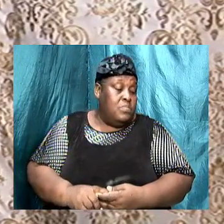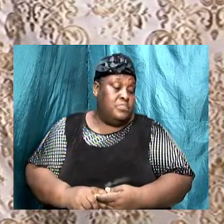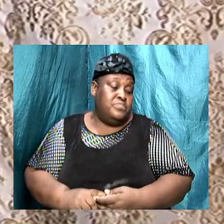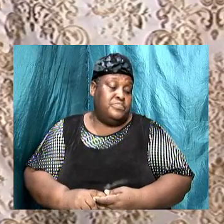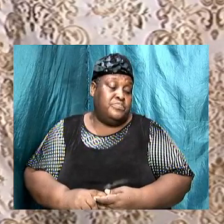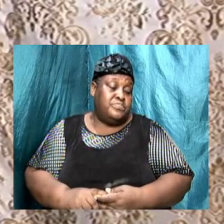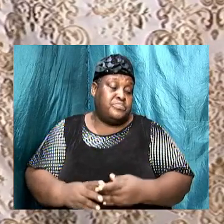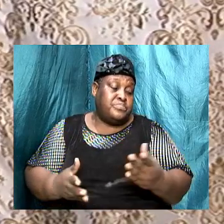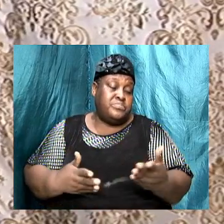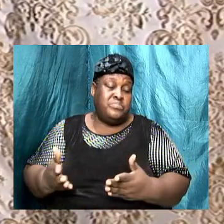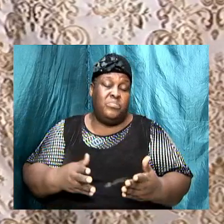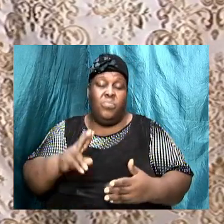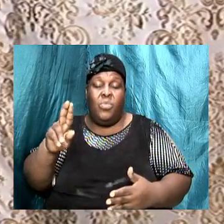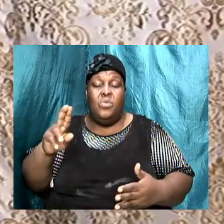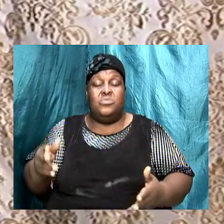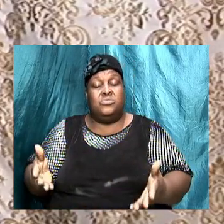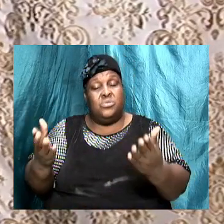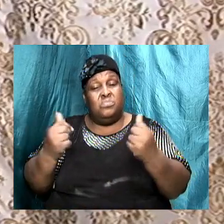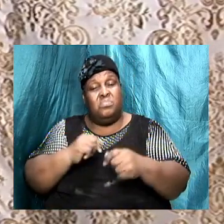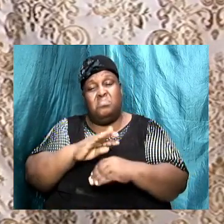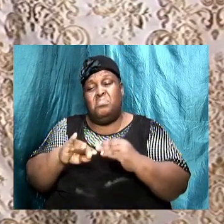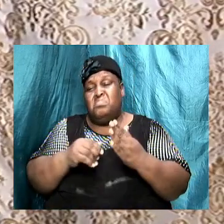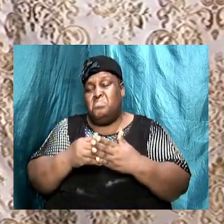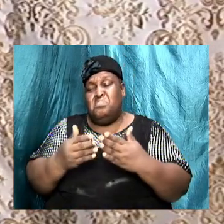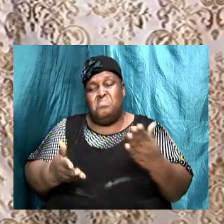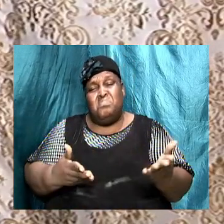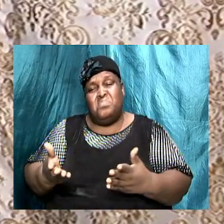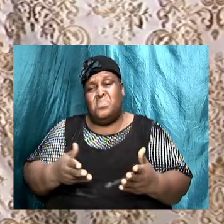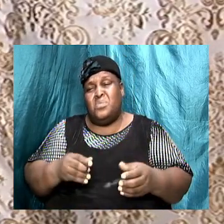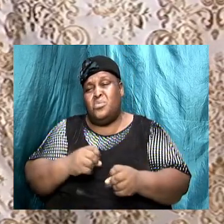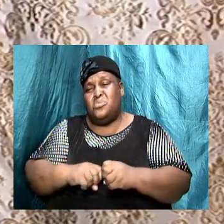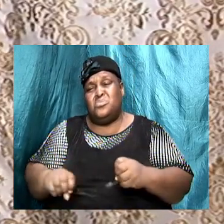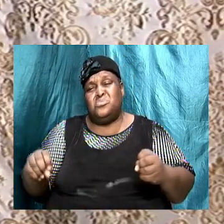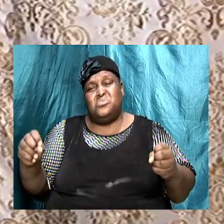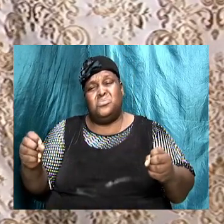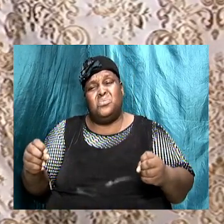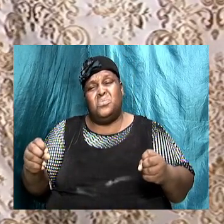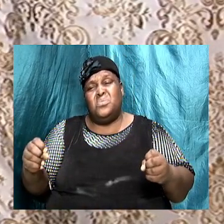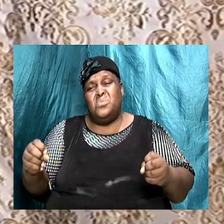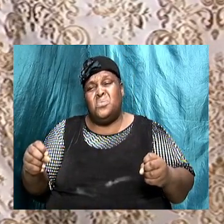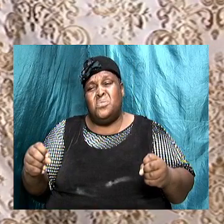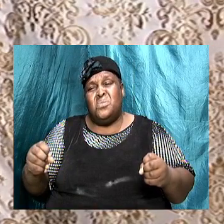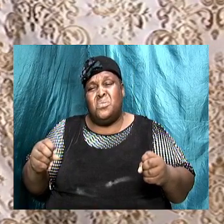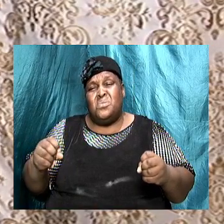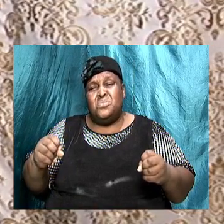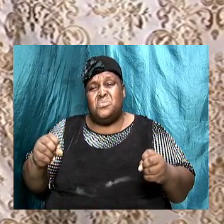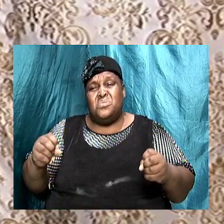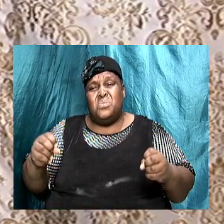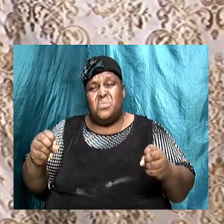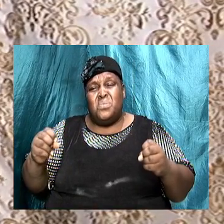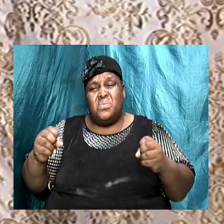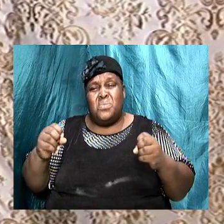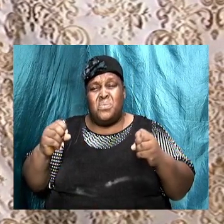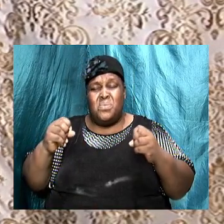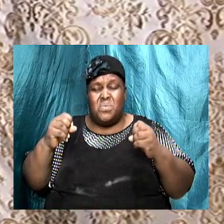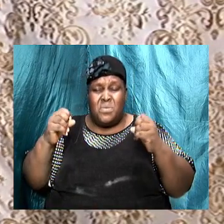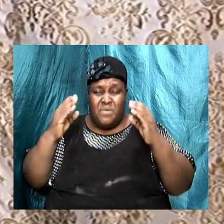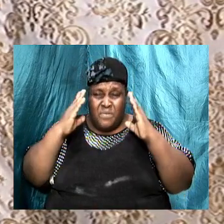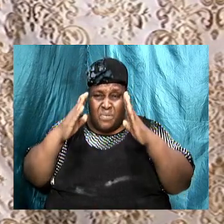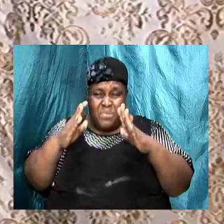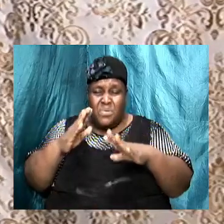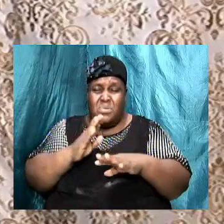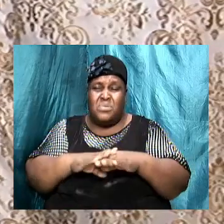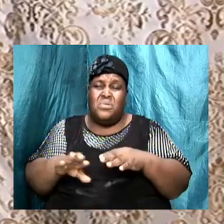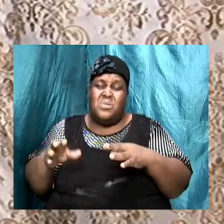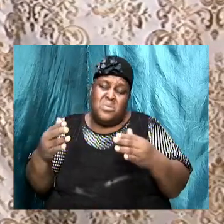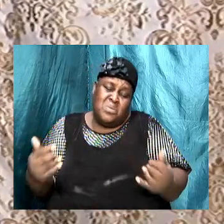The service that we used to come to, all of the service, we used to be so caught up during the week with service. Now we can't come